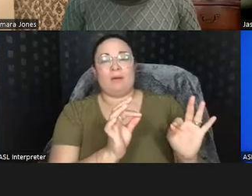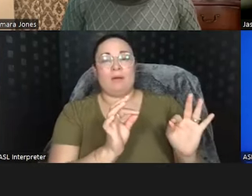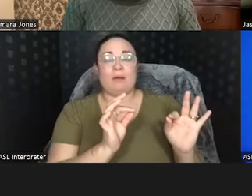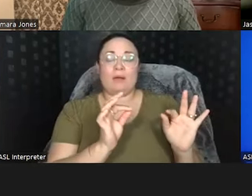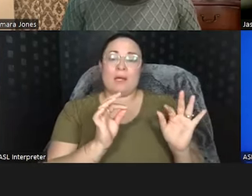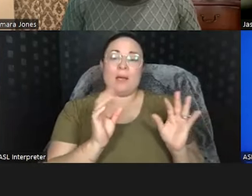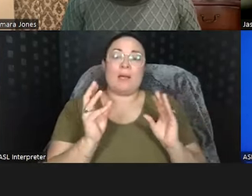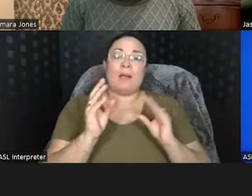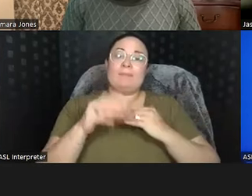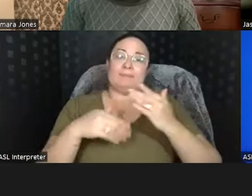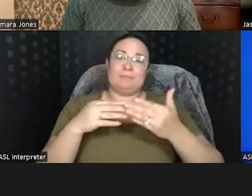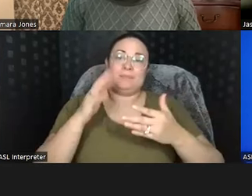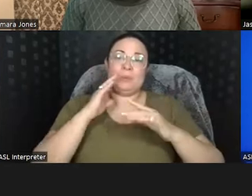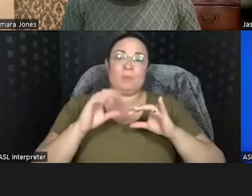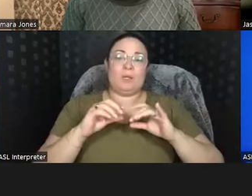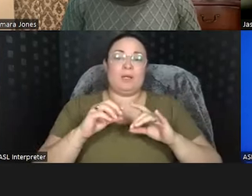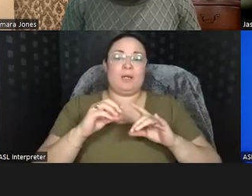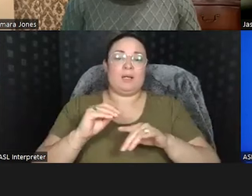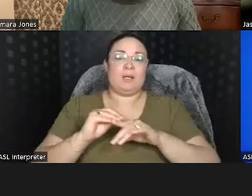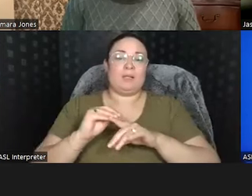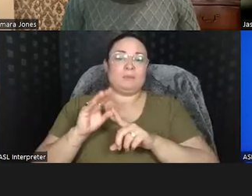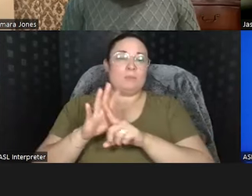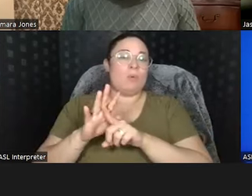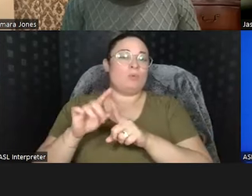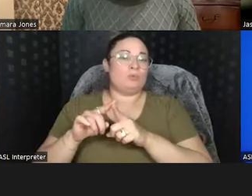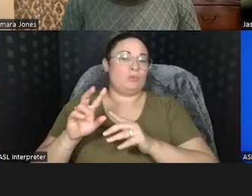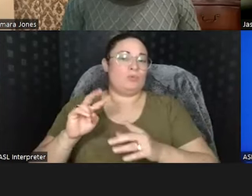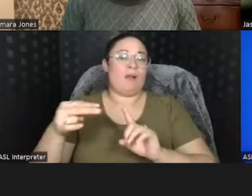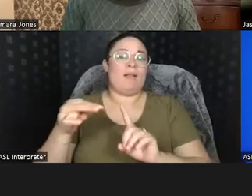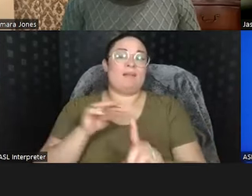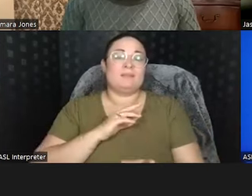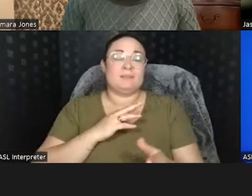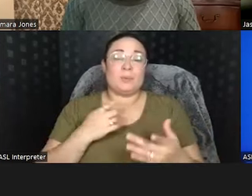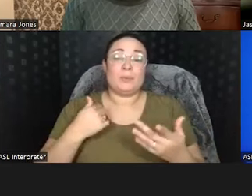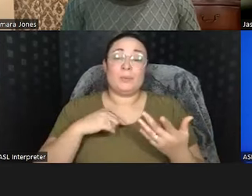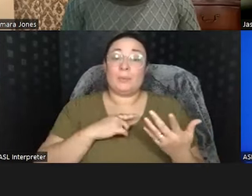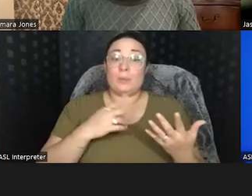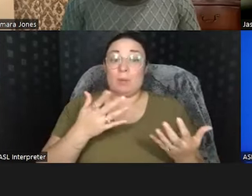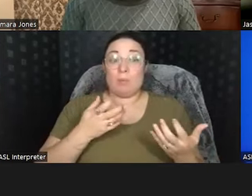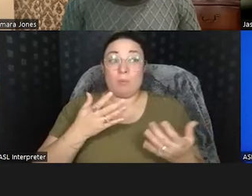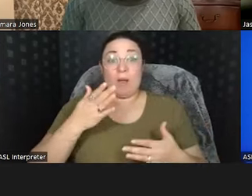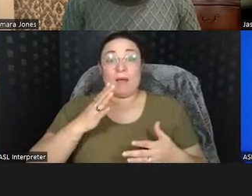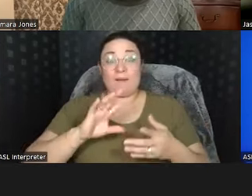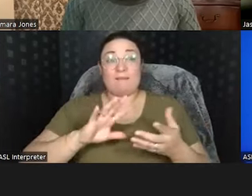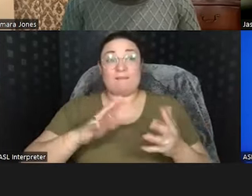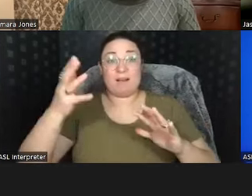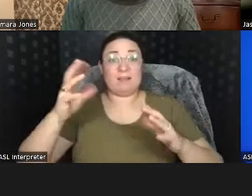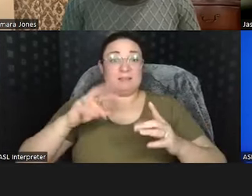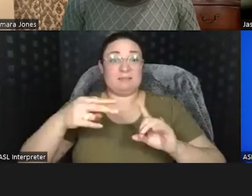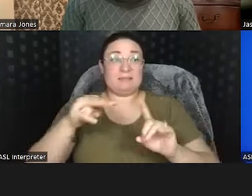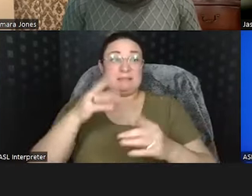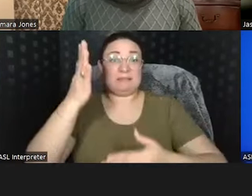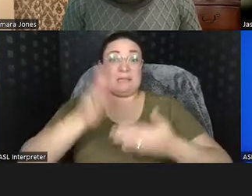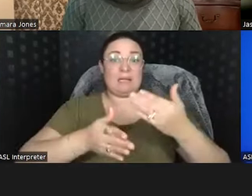likely you are to be exposed to violence. Which means that if we want to end violence, we have to